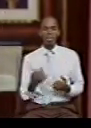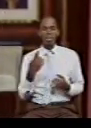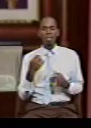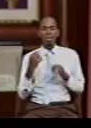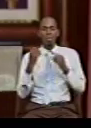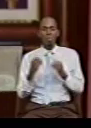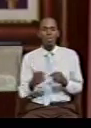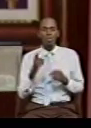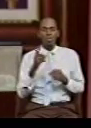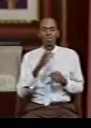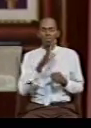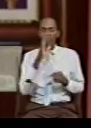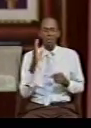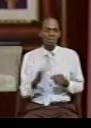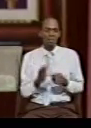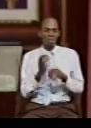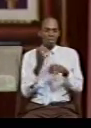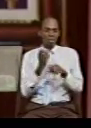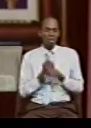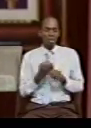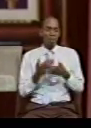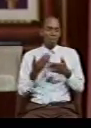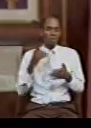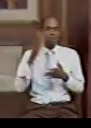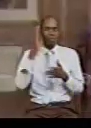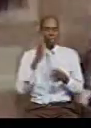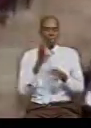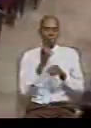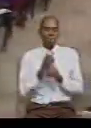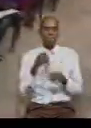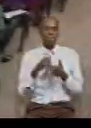never possessed before, you will possess.